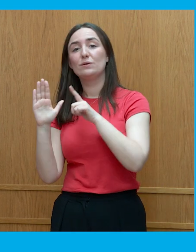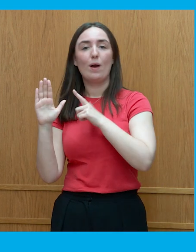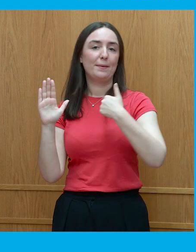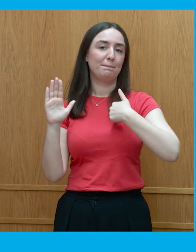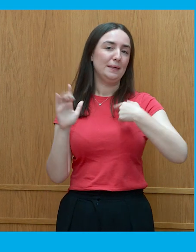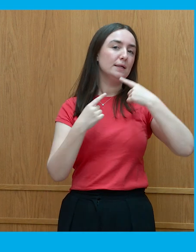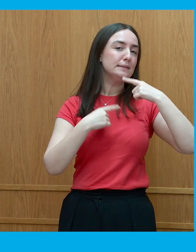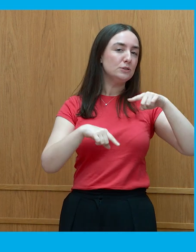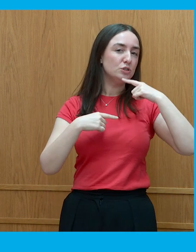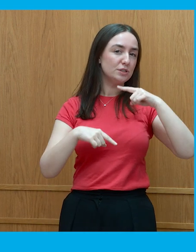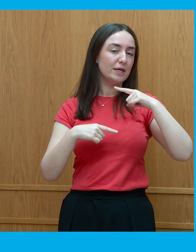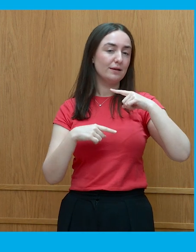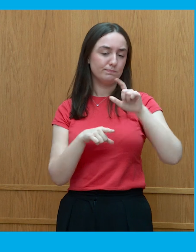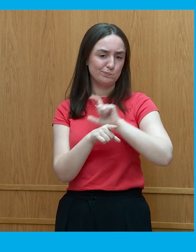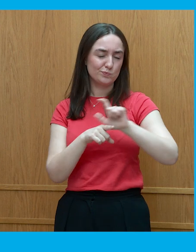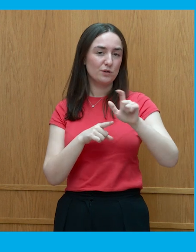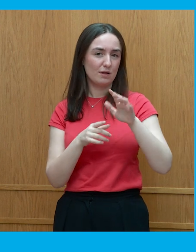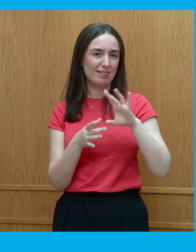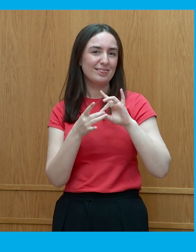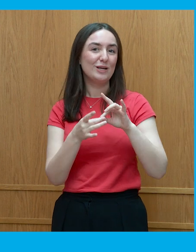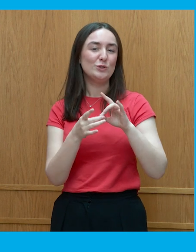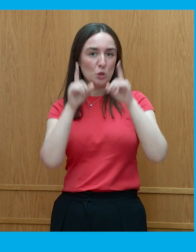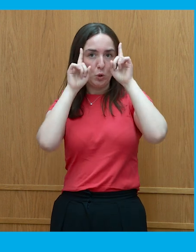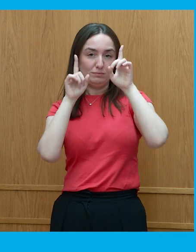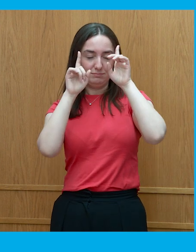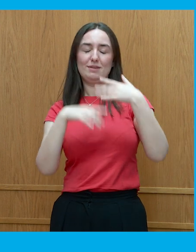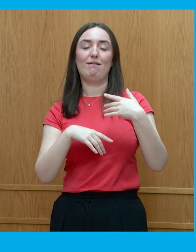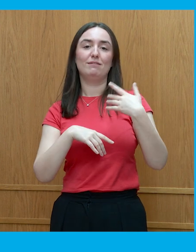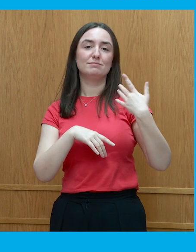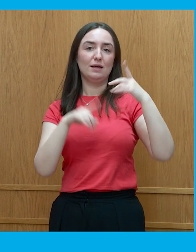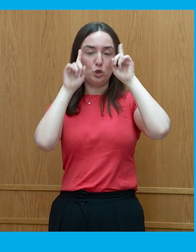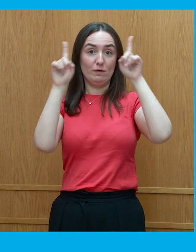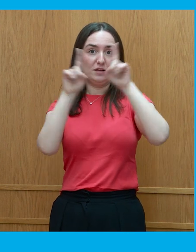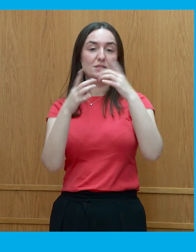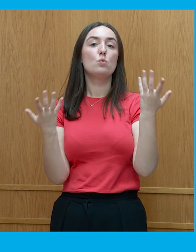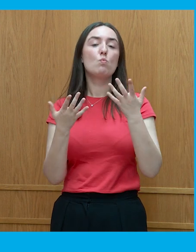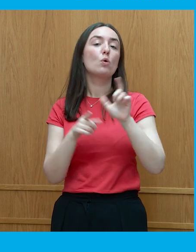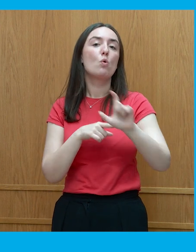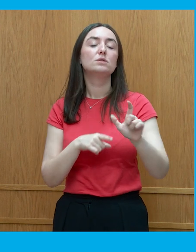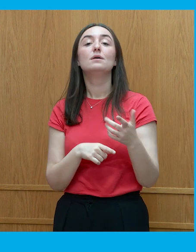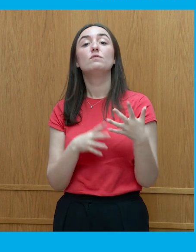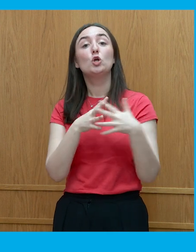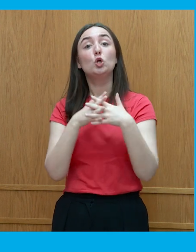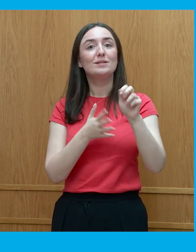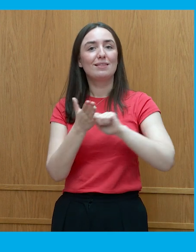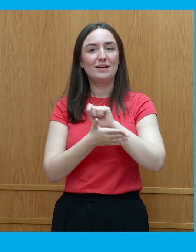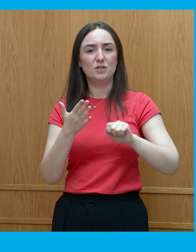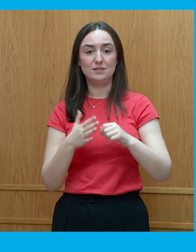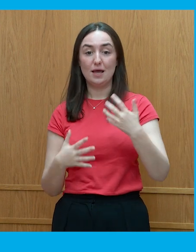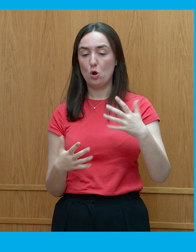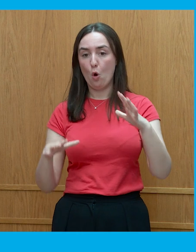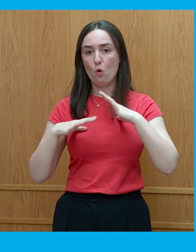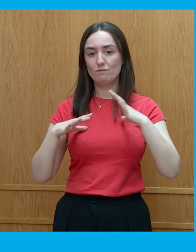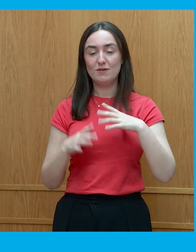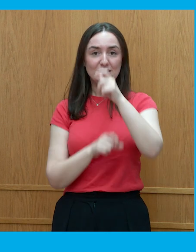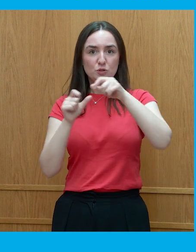a course on the U.S. election at the university starting in a couple weeks, and already these students are so